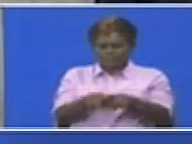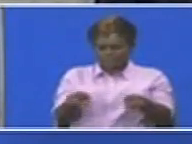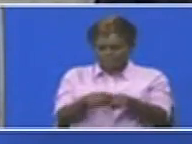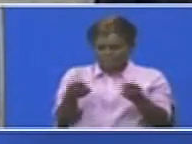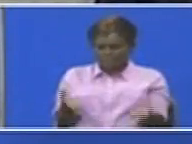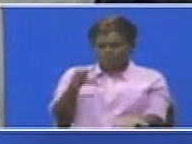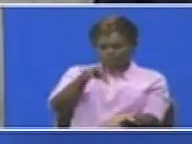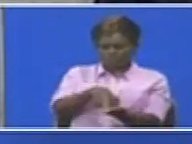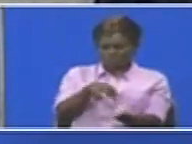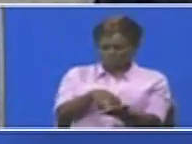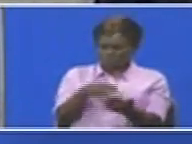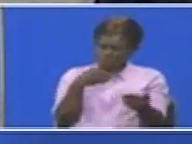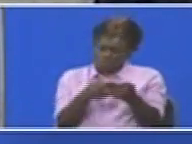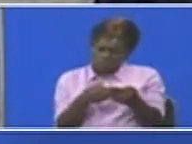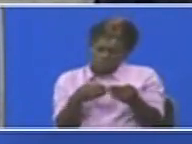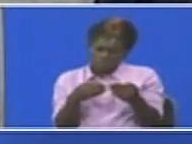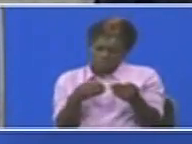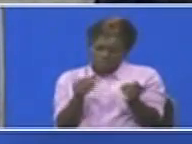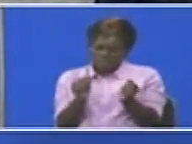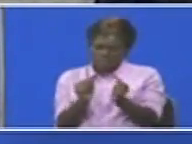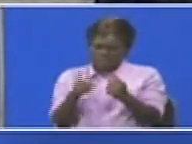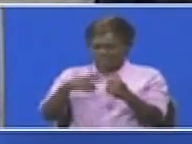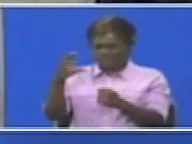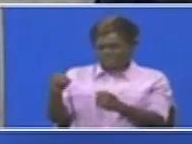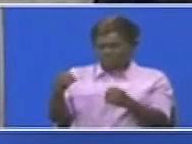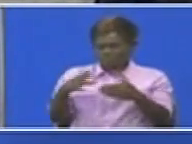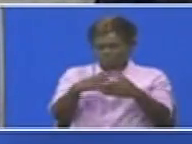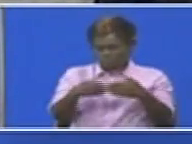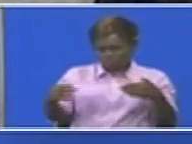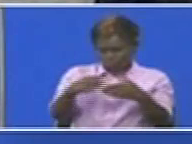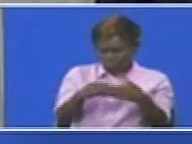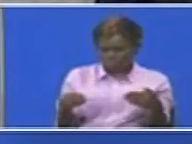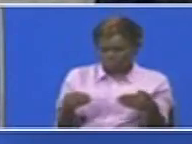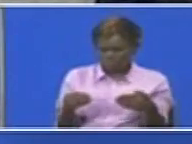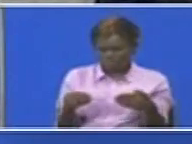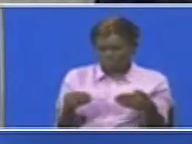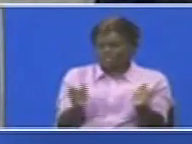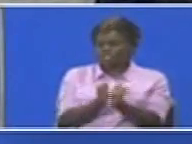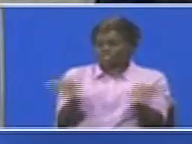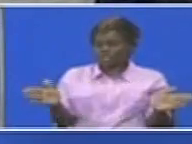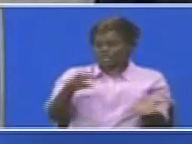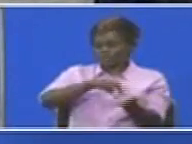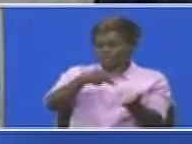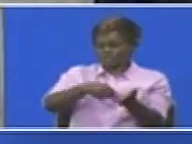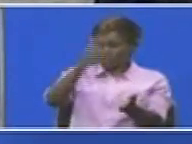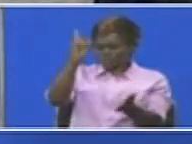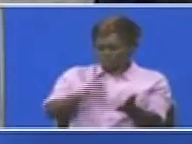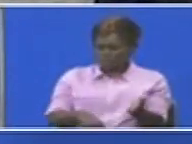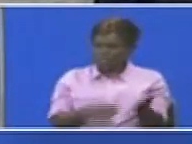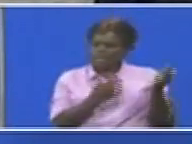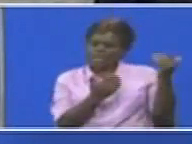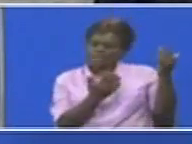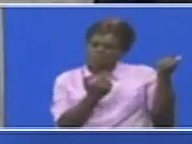Currently, about 37 US dollars to the barrel. So generally, we should